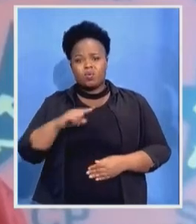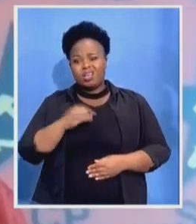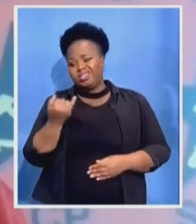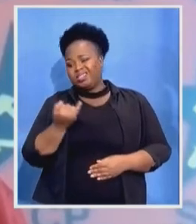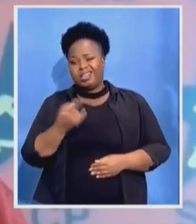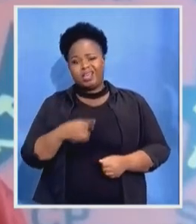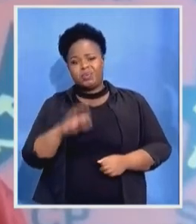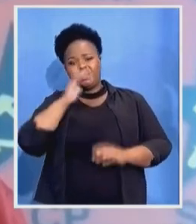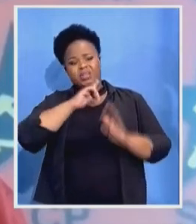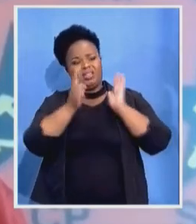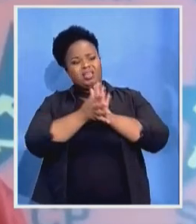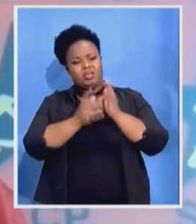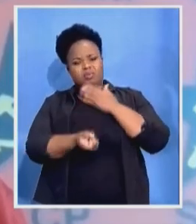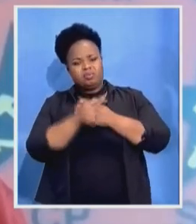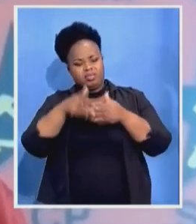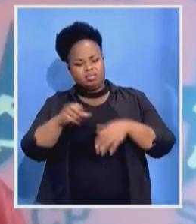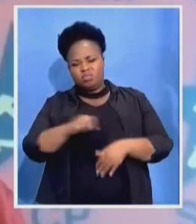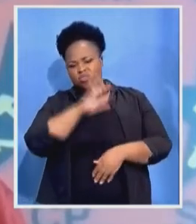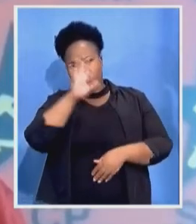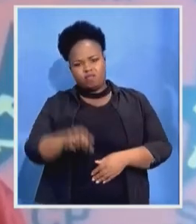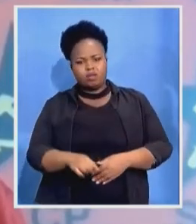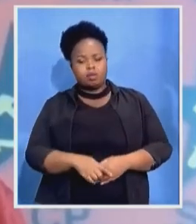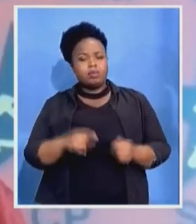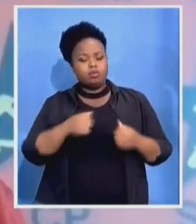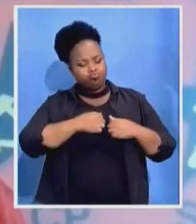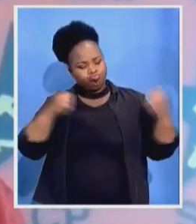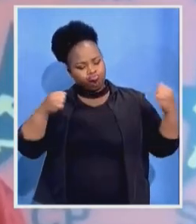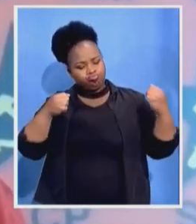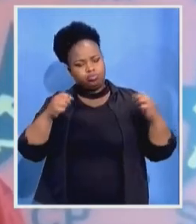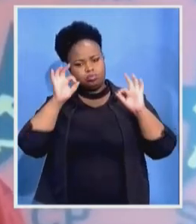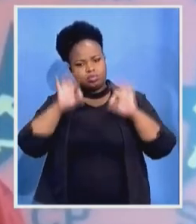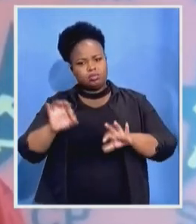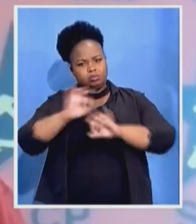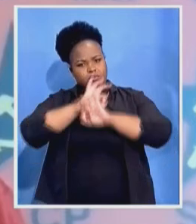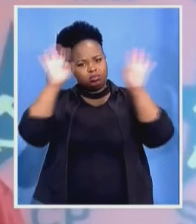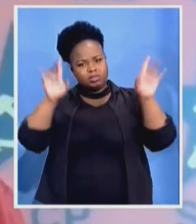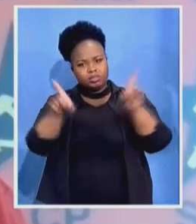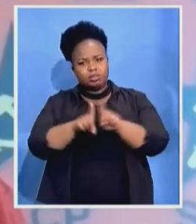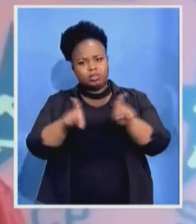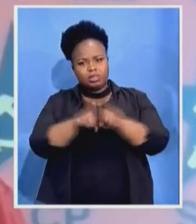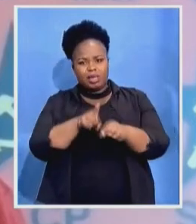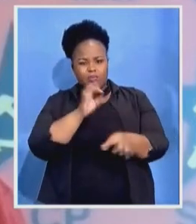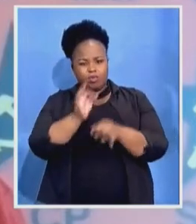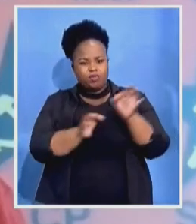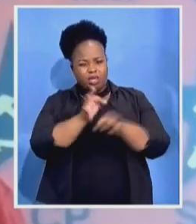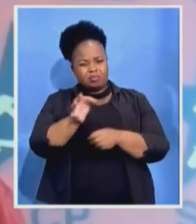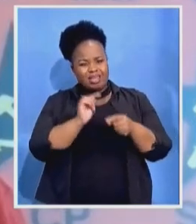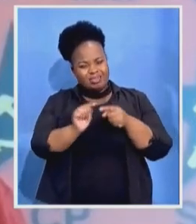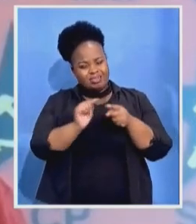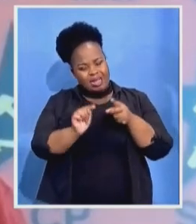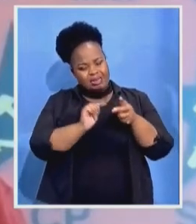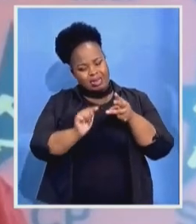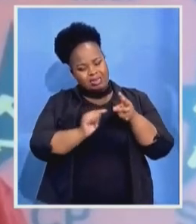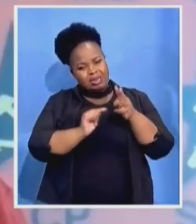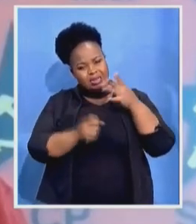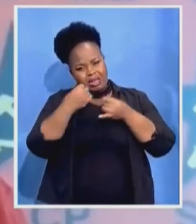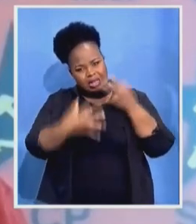transparently, the way you have articulated the statement will protect